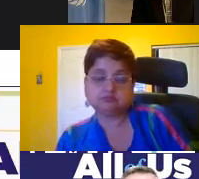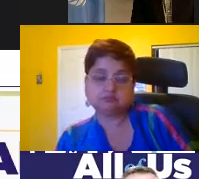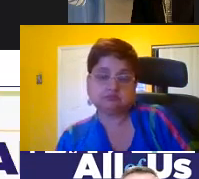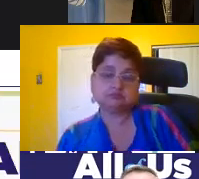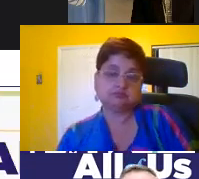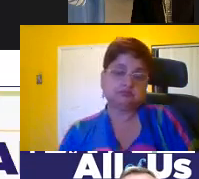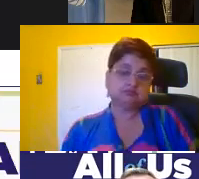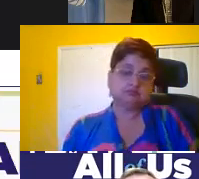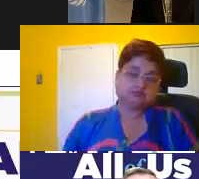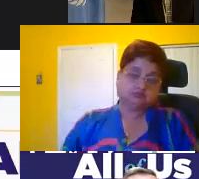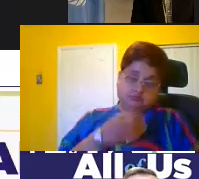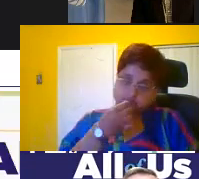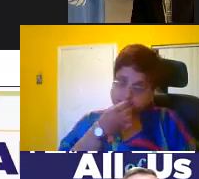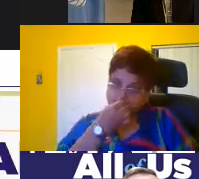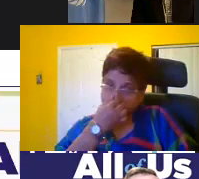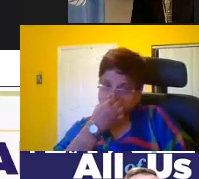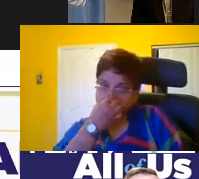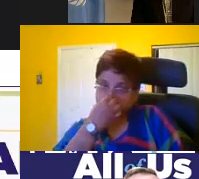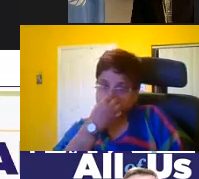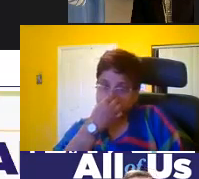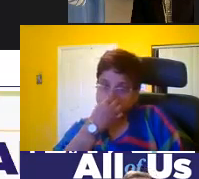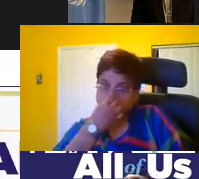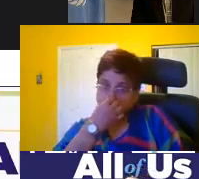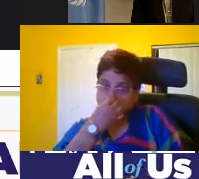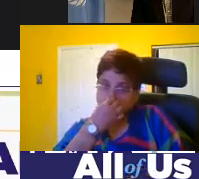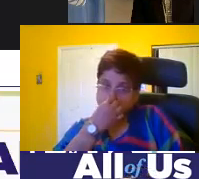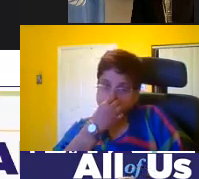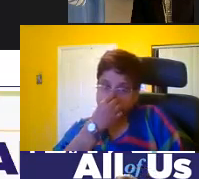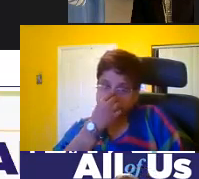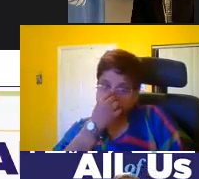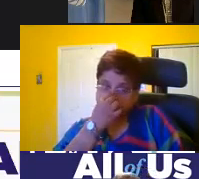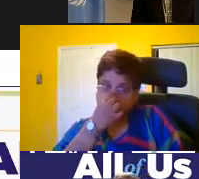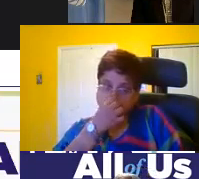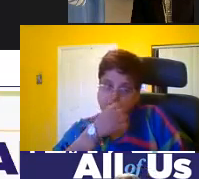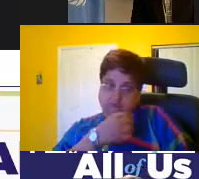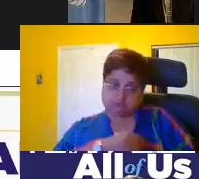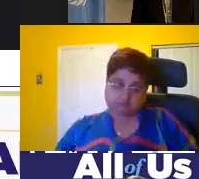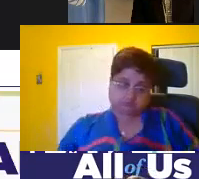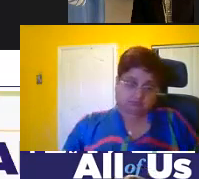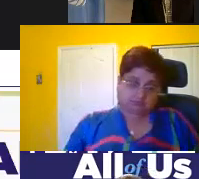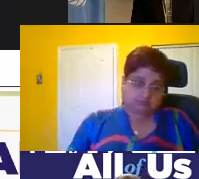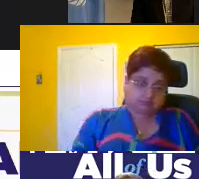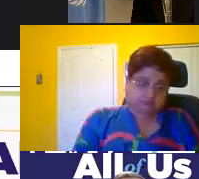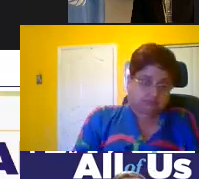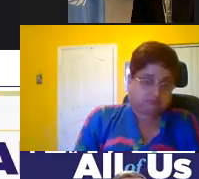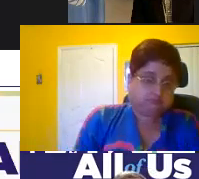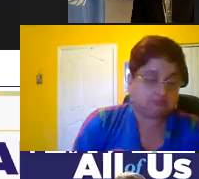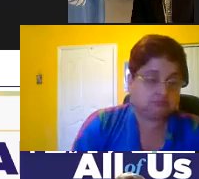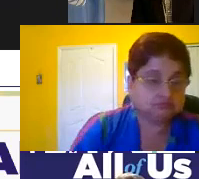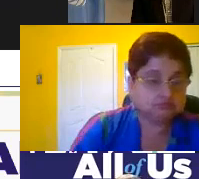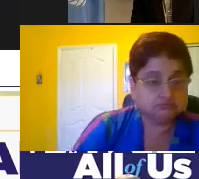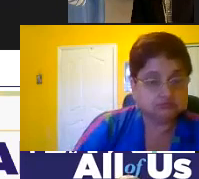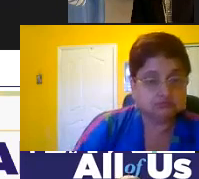And it's also important that we include that with testimonials. So I have a quick testimonial here I'm going to play for you from an individual